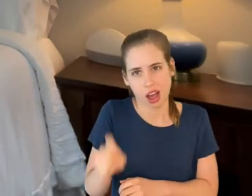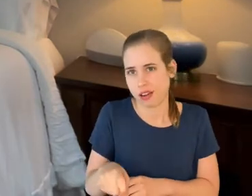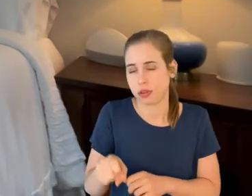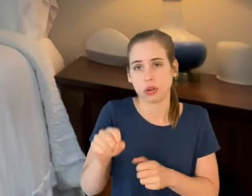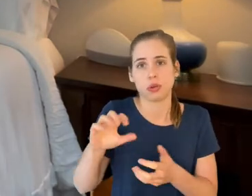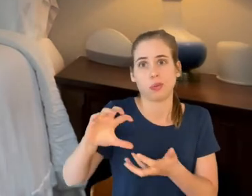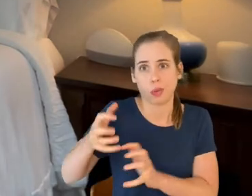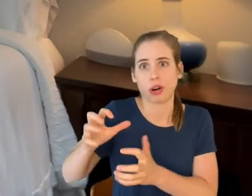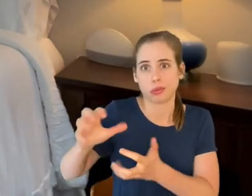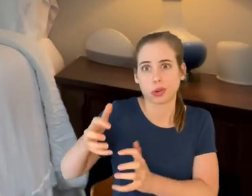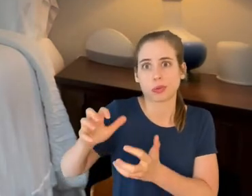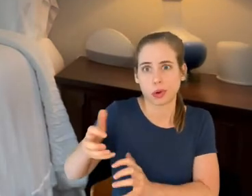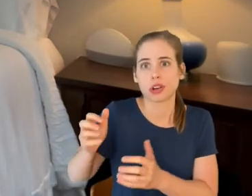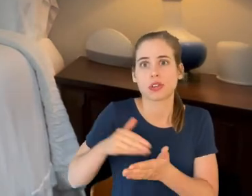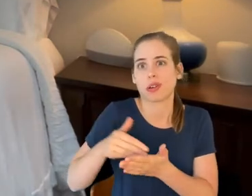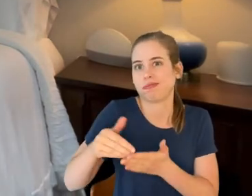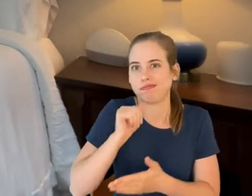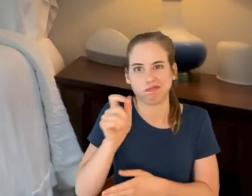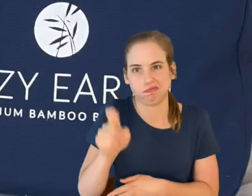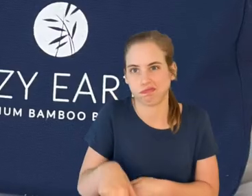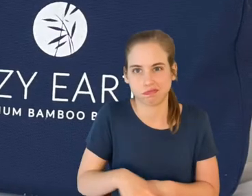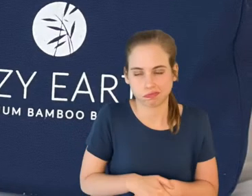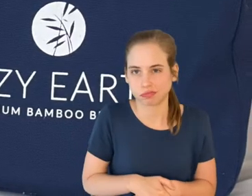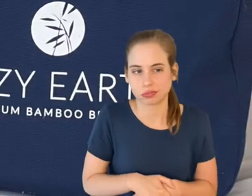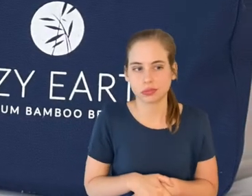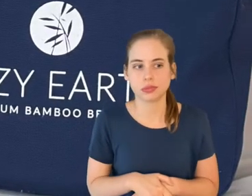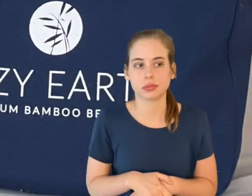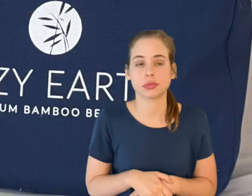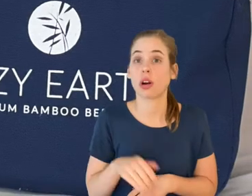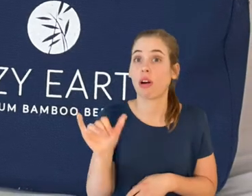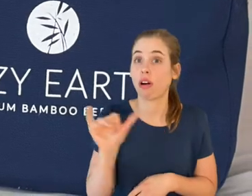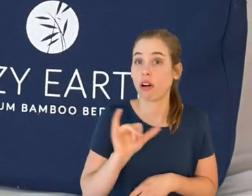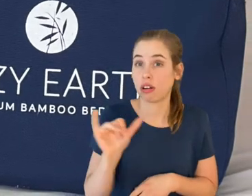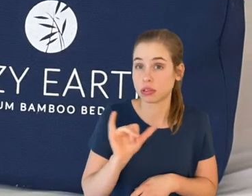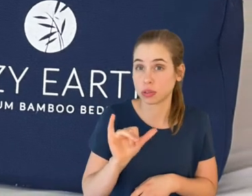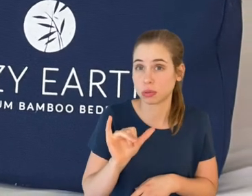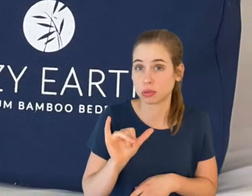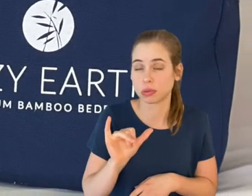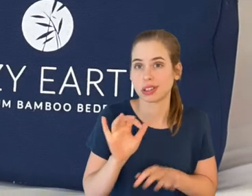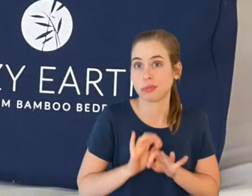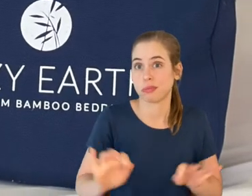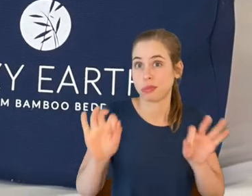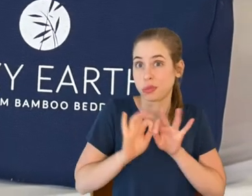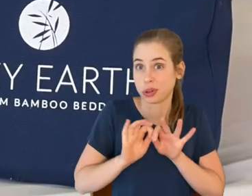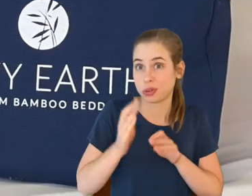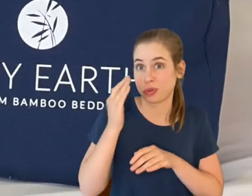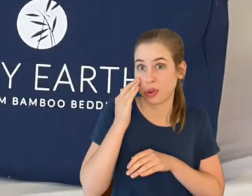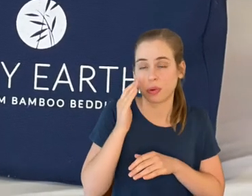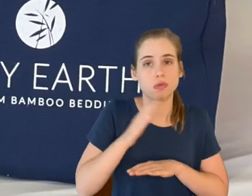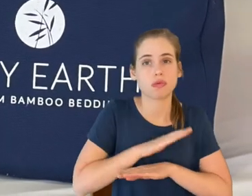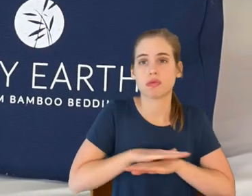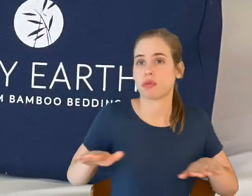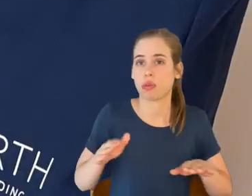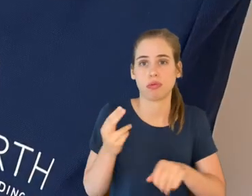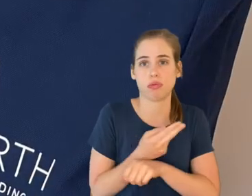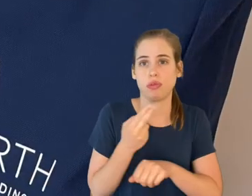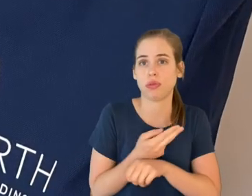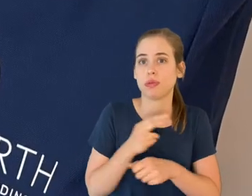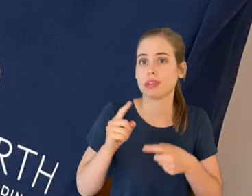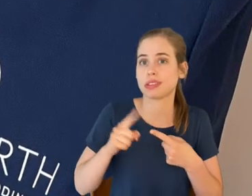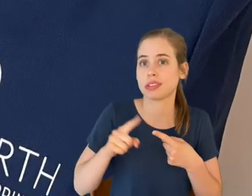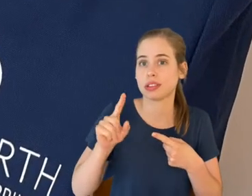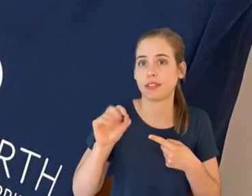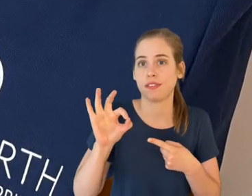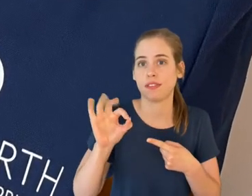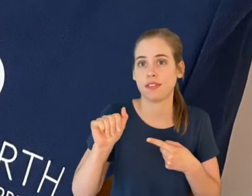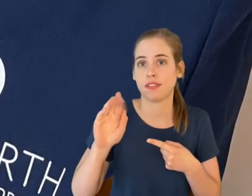this as much as you think you might. Also, another major thing to note is do not use fabric softener or bleach on